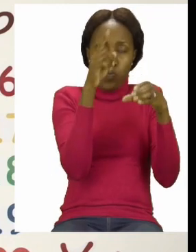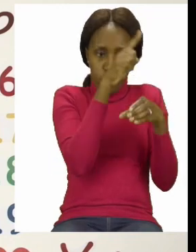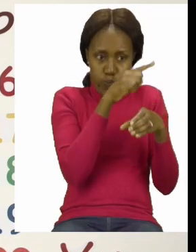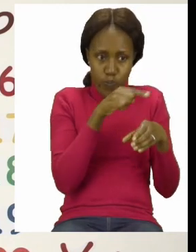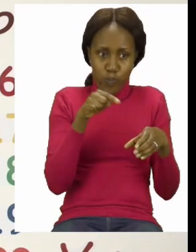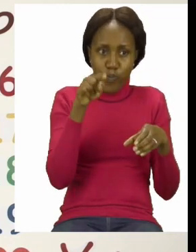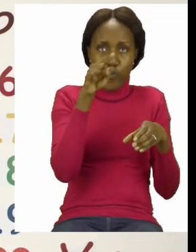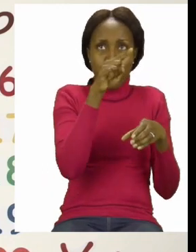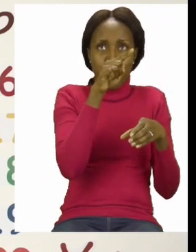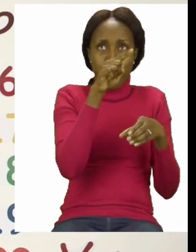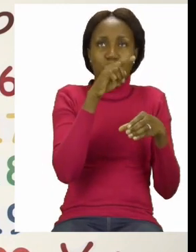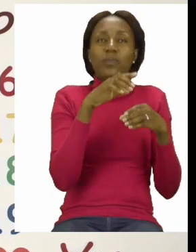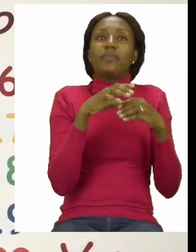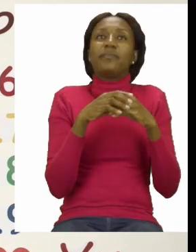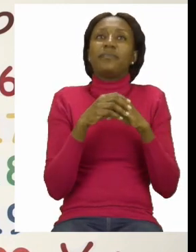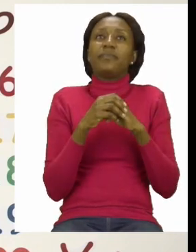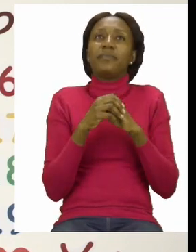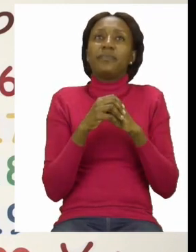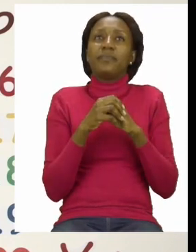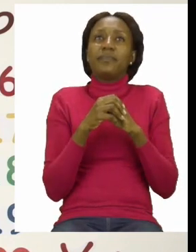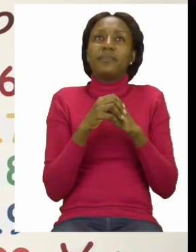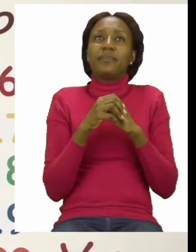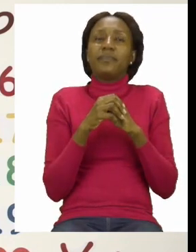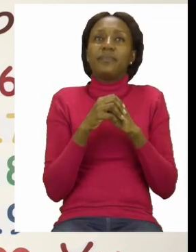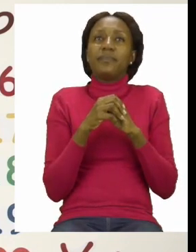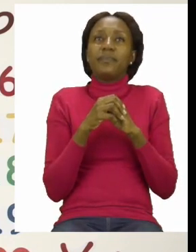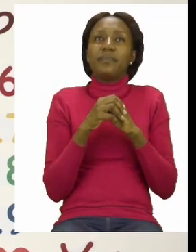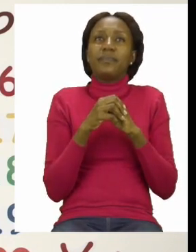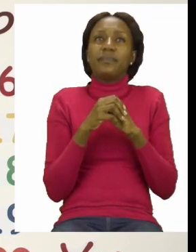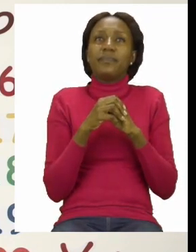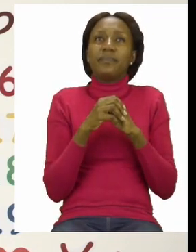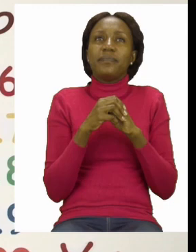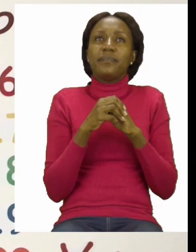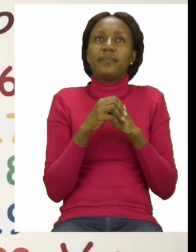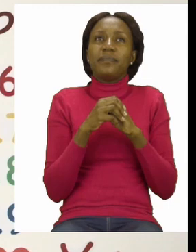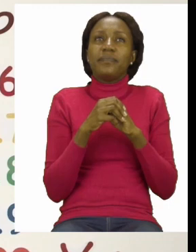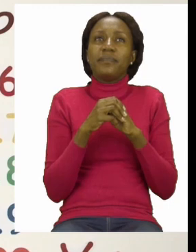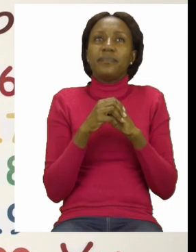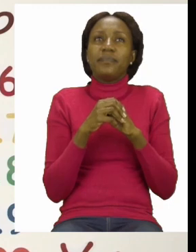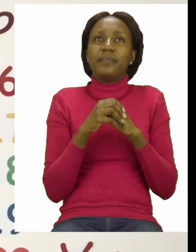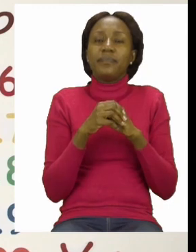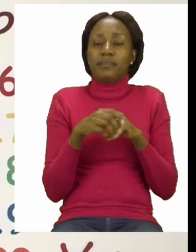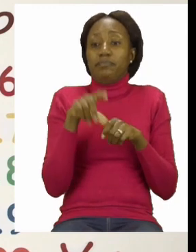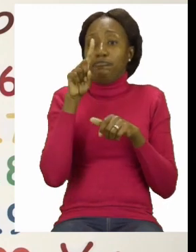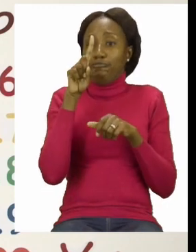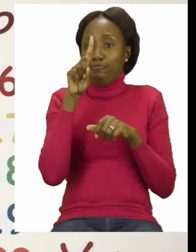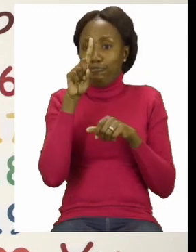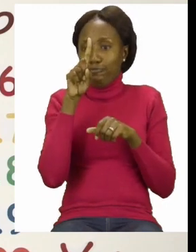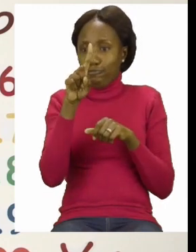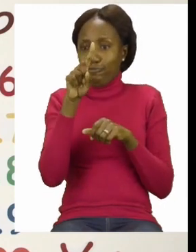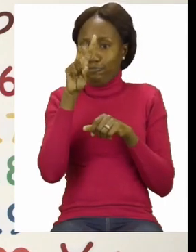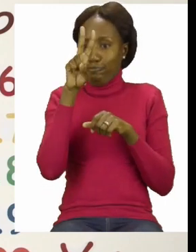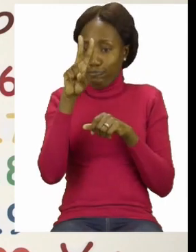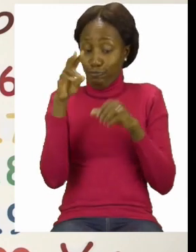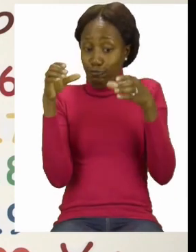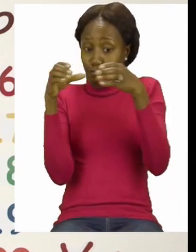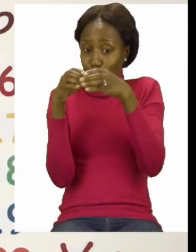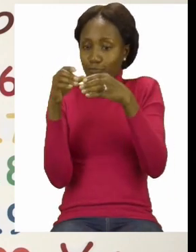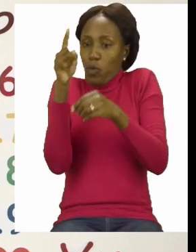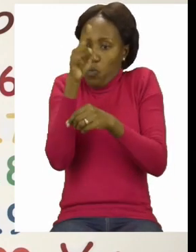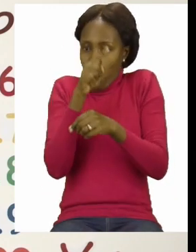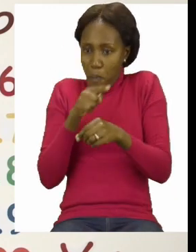to circle them and make a group. Let's count again for another set.